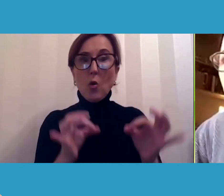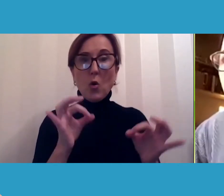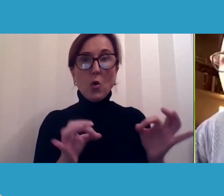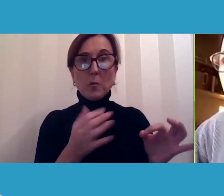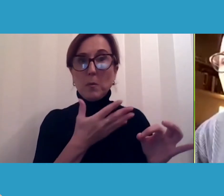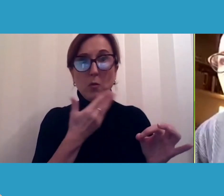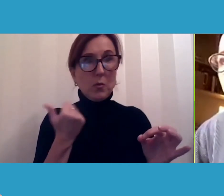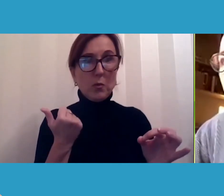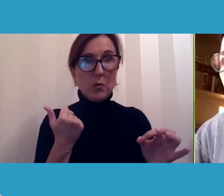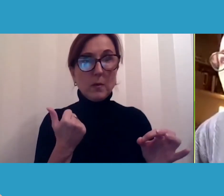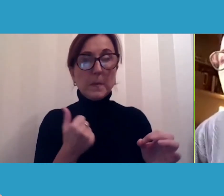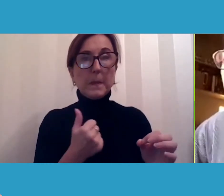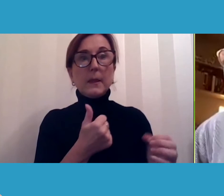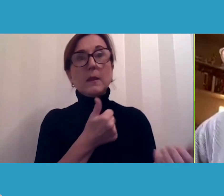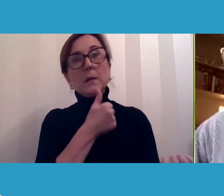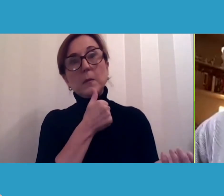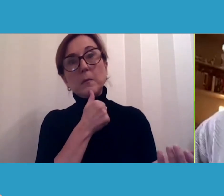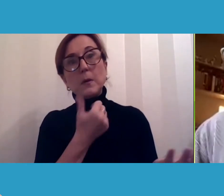Certain provisions